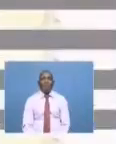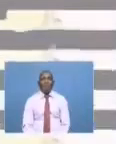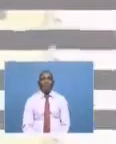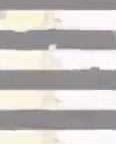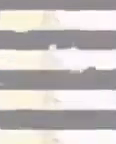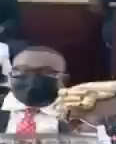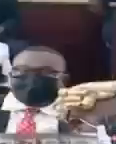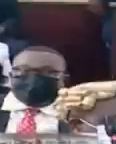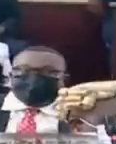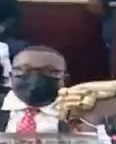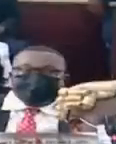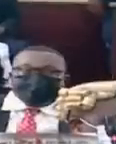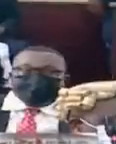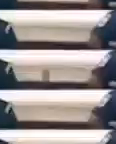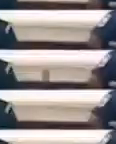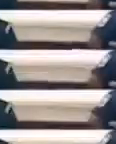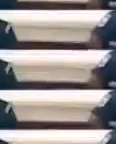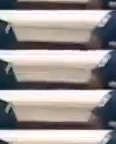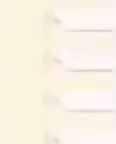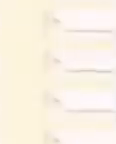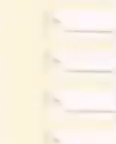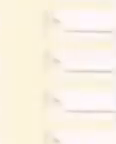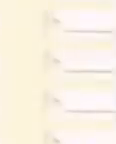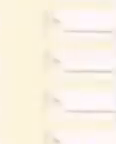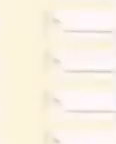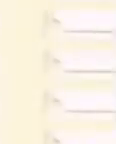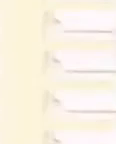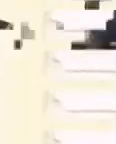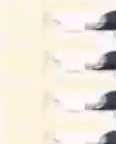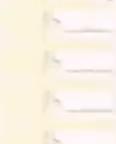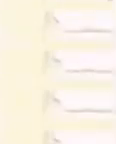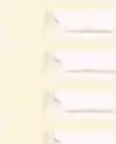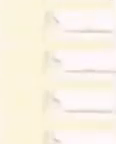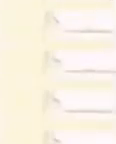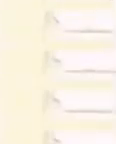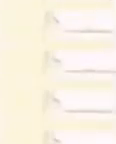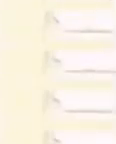the interest of justice in respect of